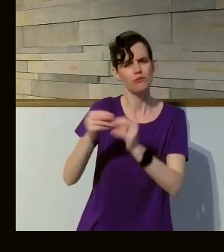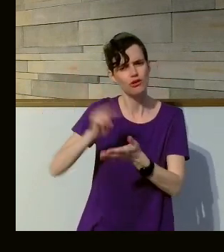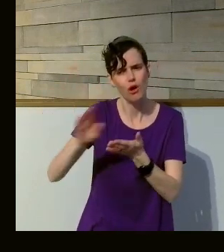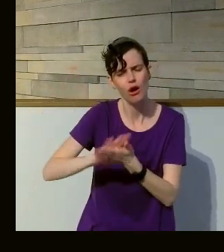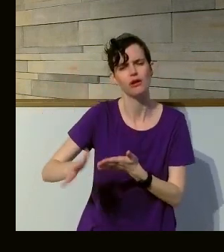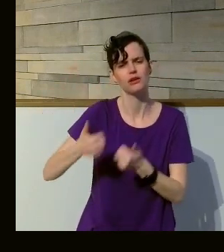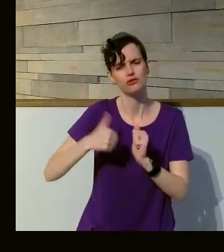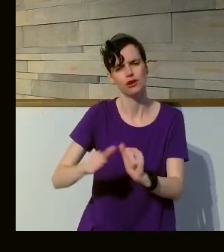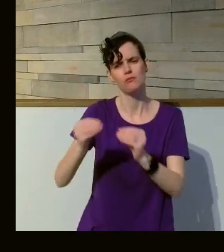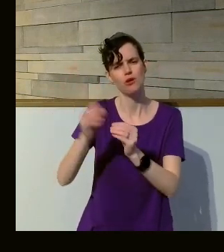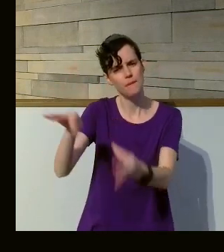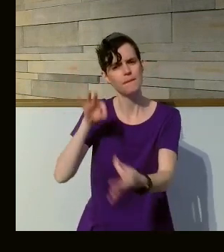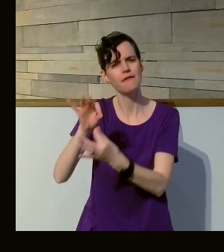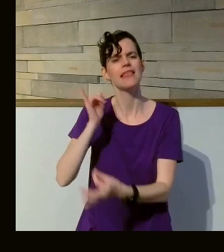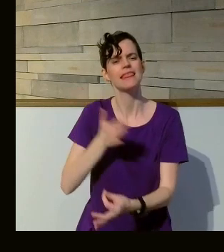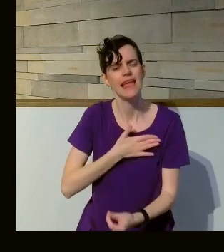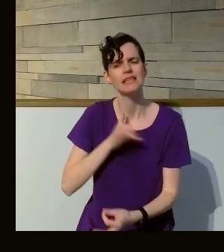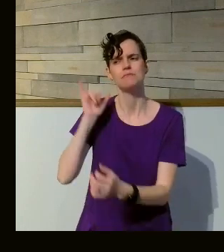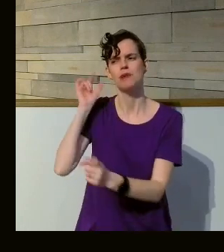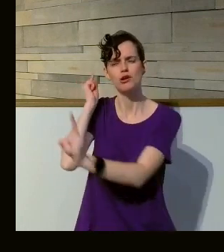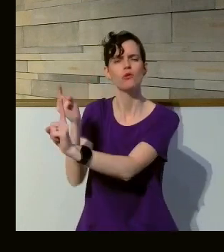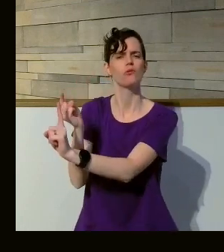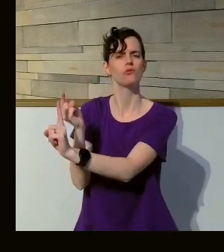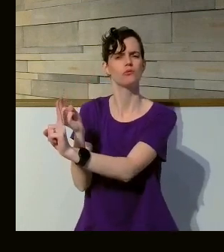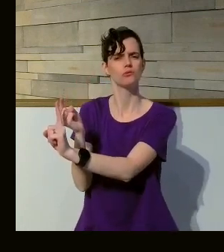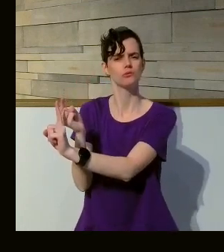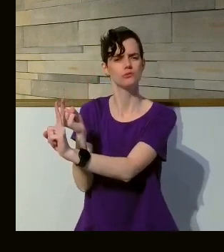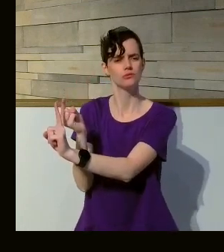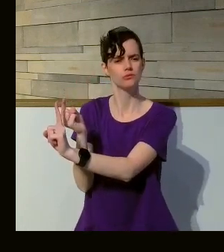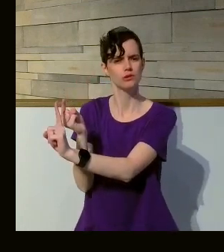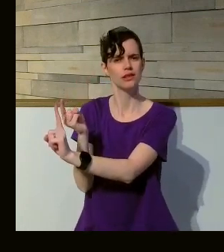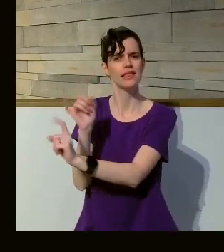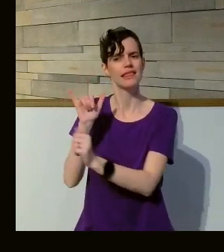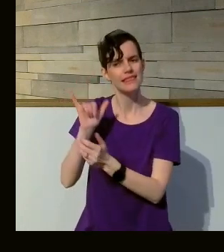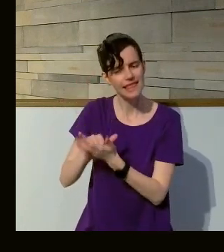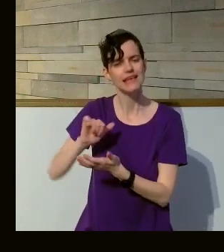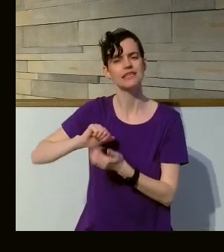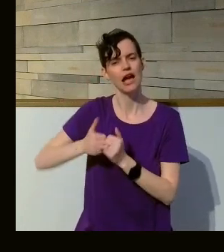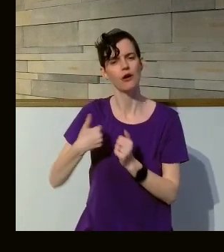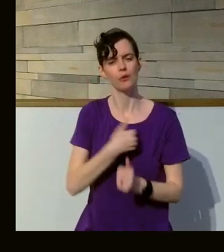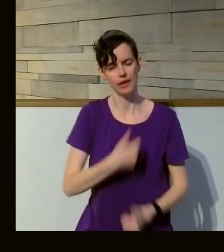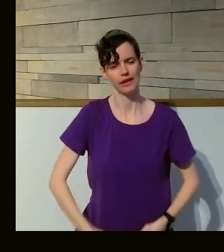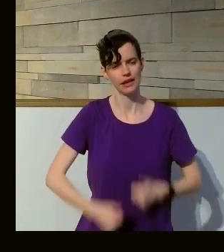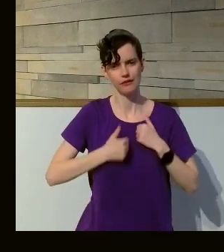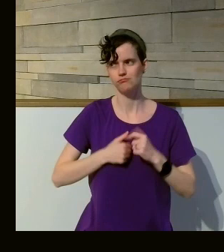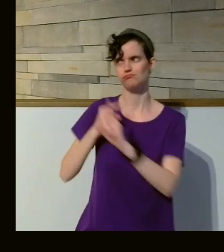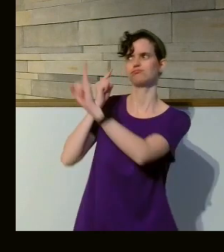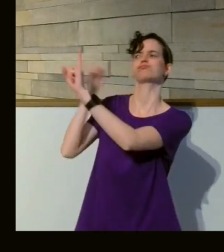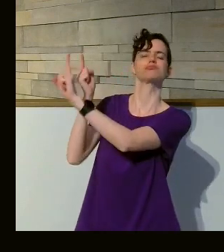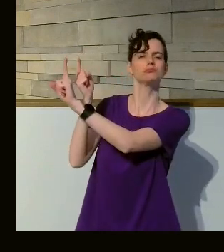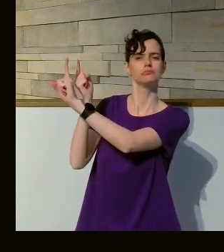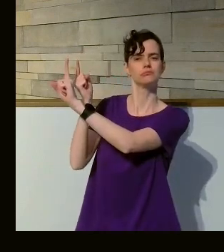to keep trying to be more perfect. That's what my goal is. And so that's how we then live our lives